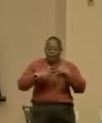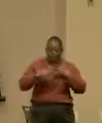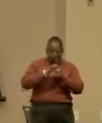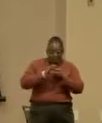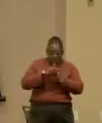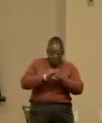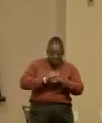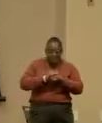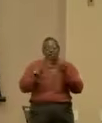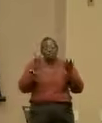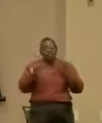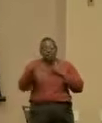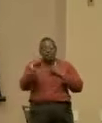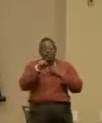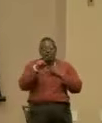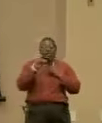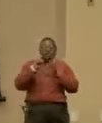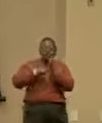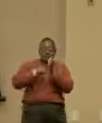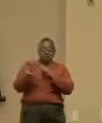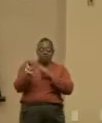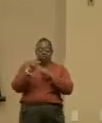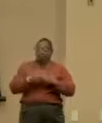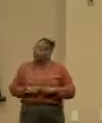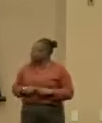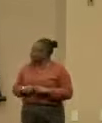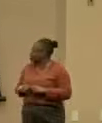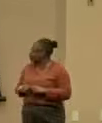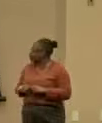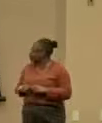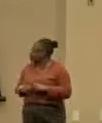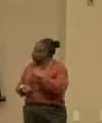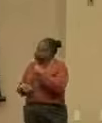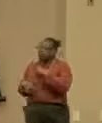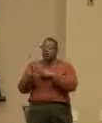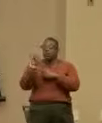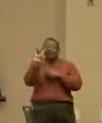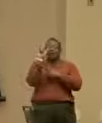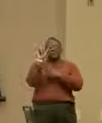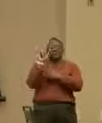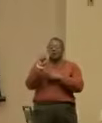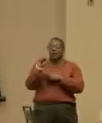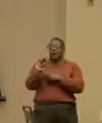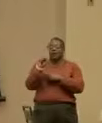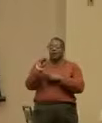your OB-GYN can also be looking at this as well. There's also antibodies called SSA and